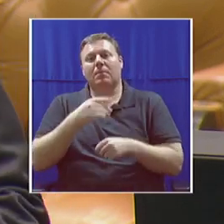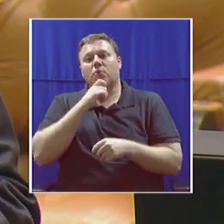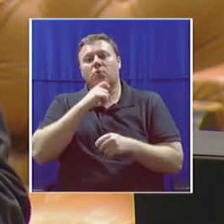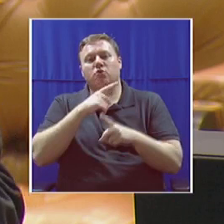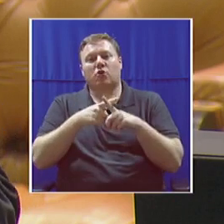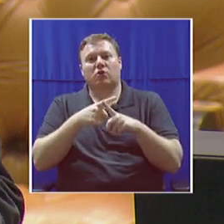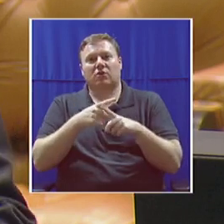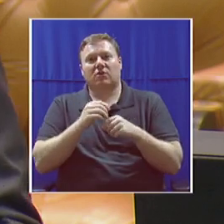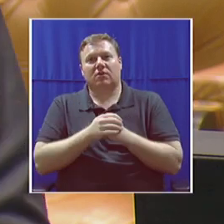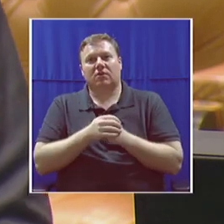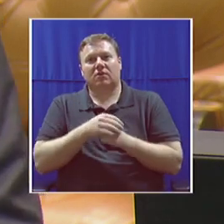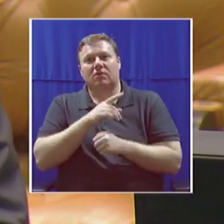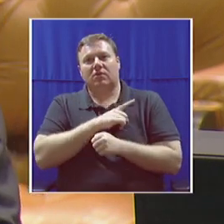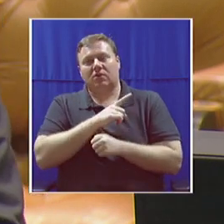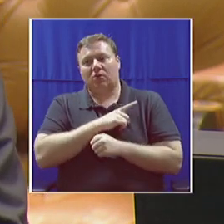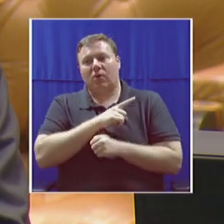fundamental